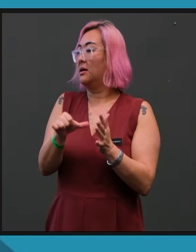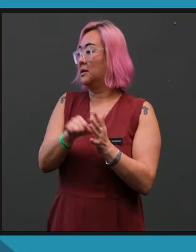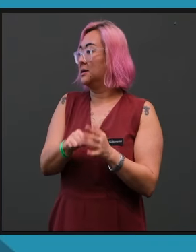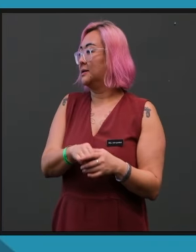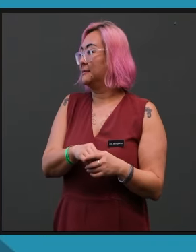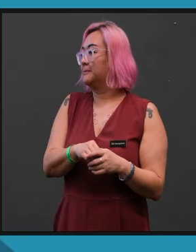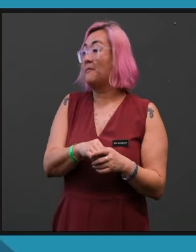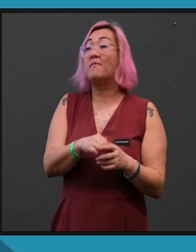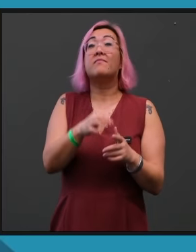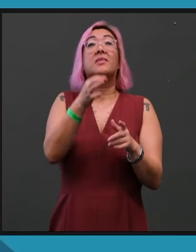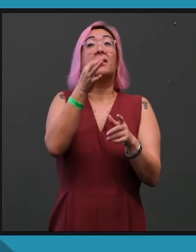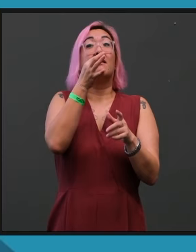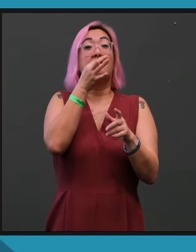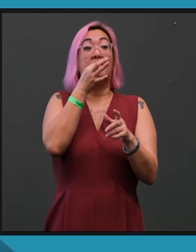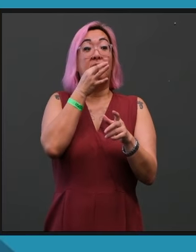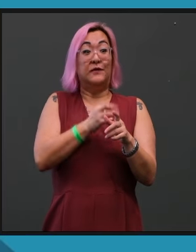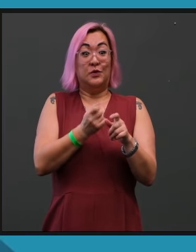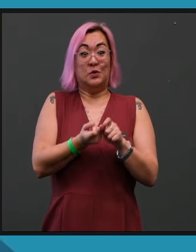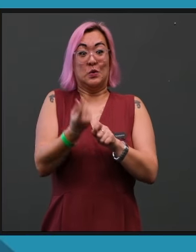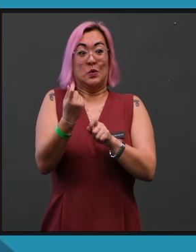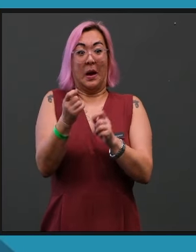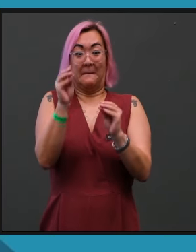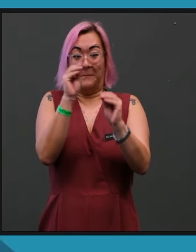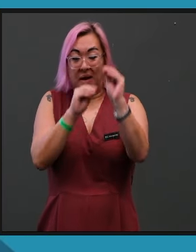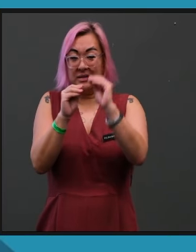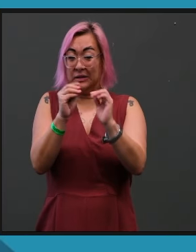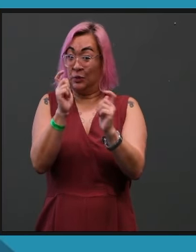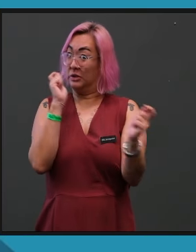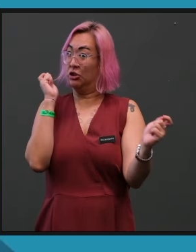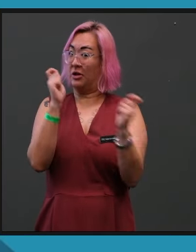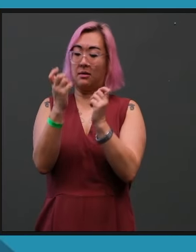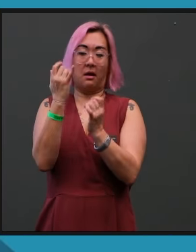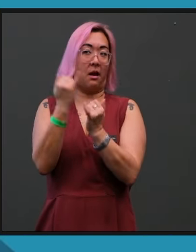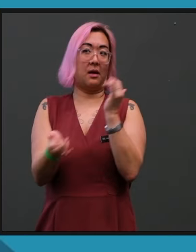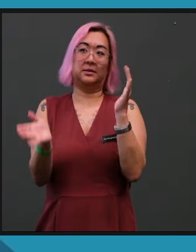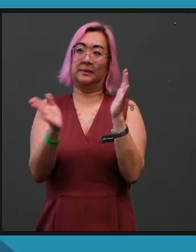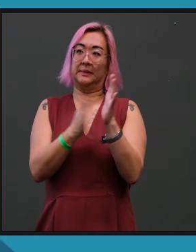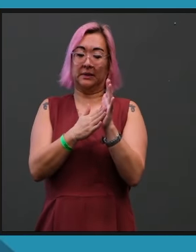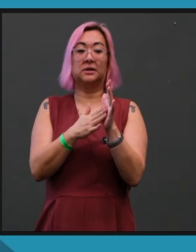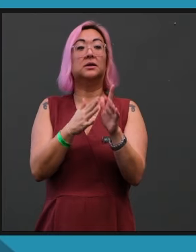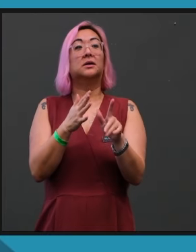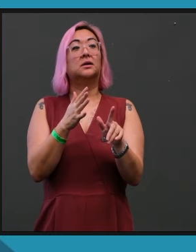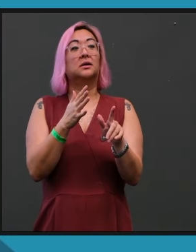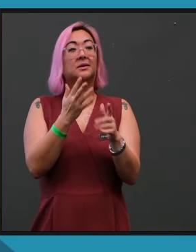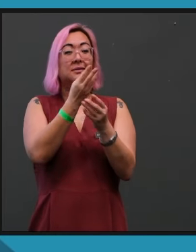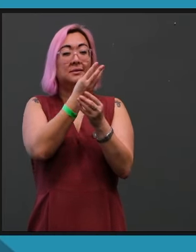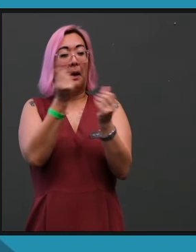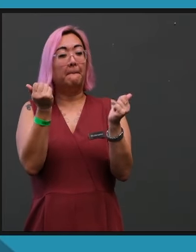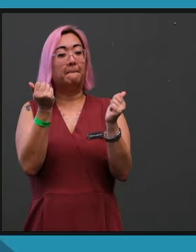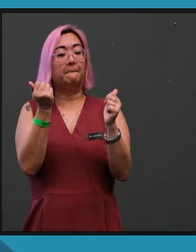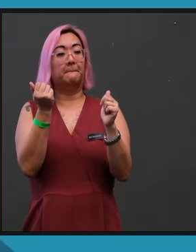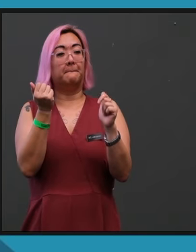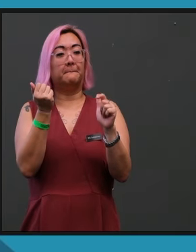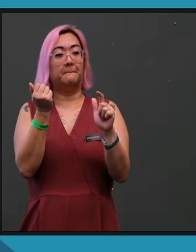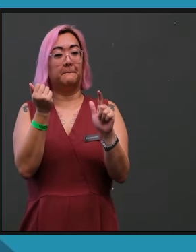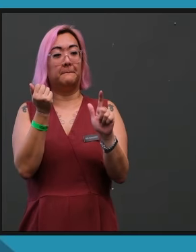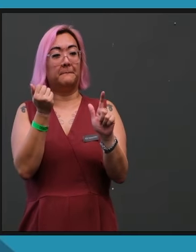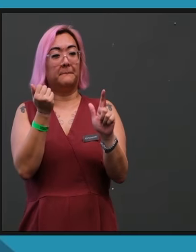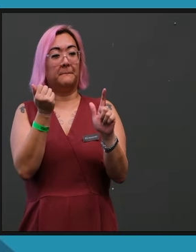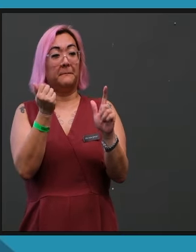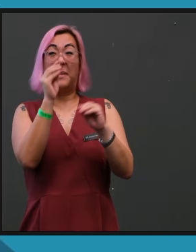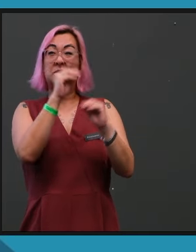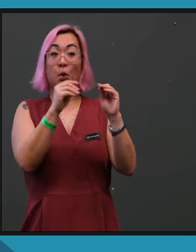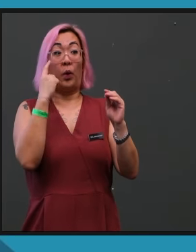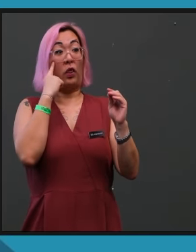puzzles at the last minute because they worked on paper, but then when you're playing through them, they needed like tweaking essentially. So this